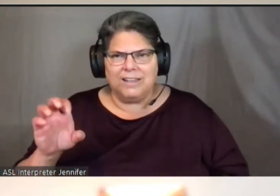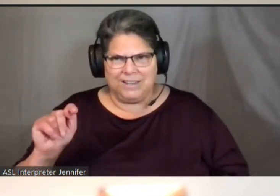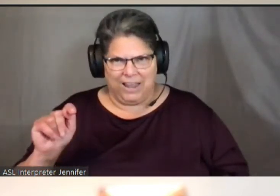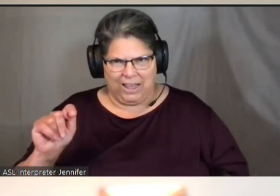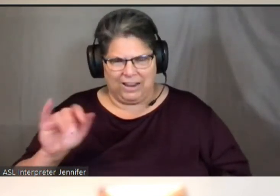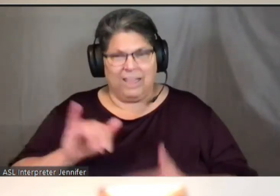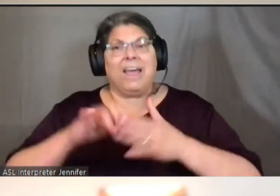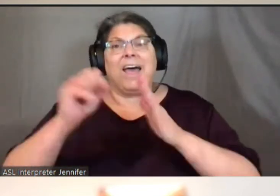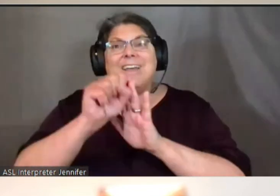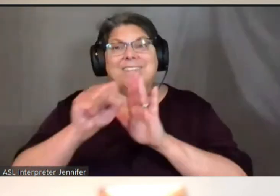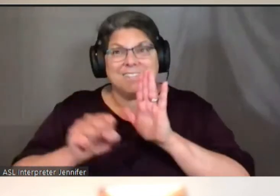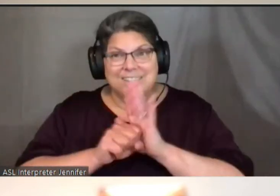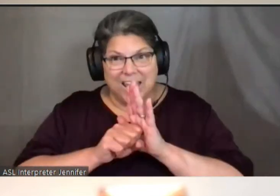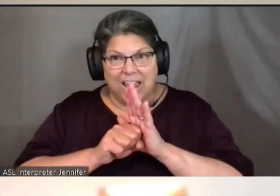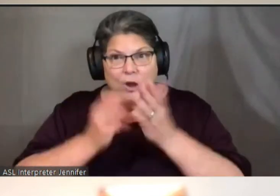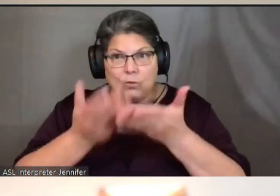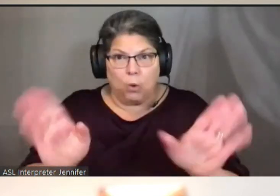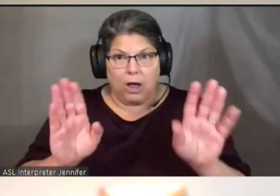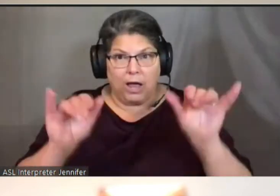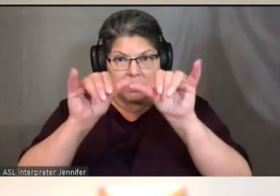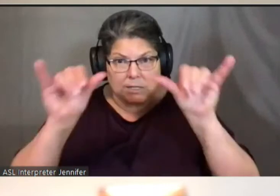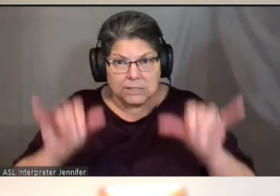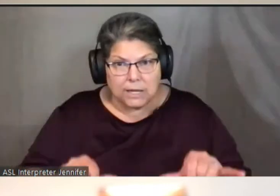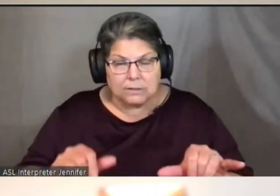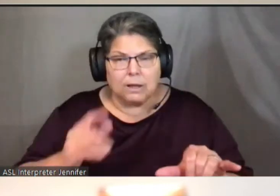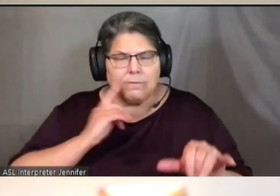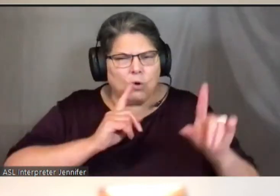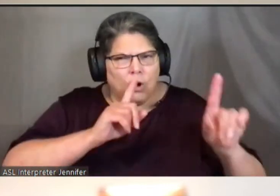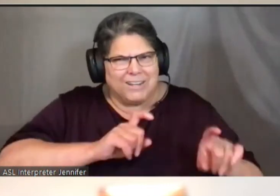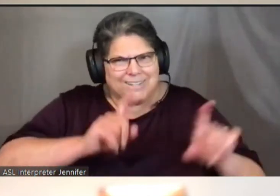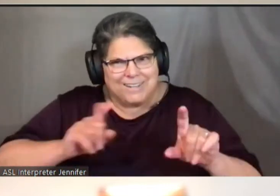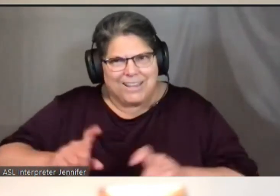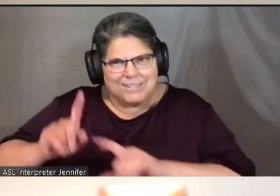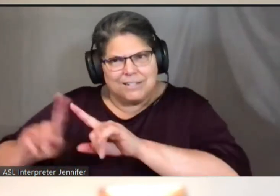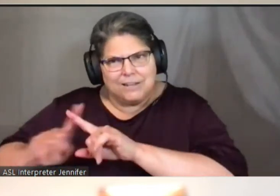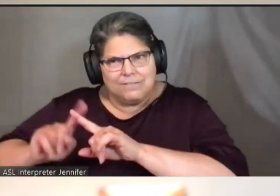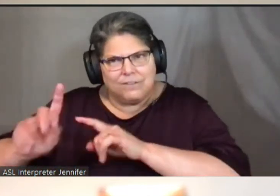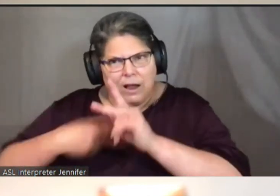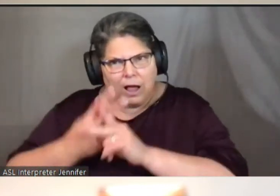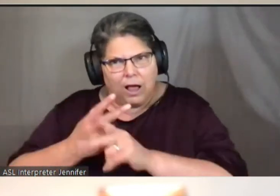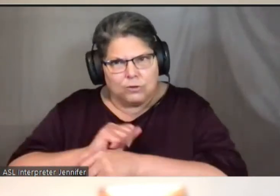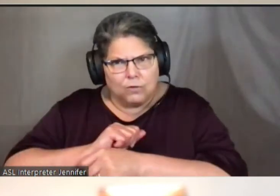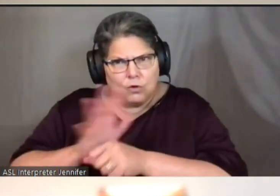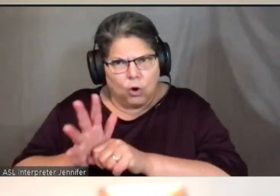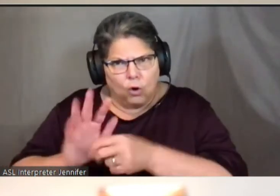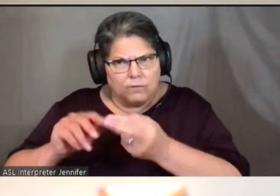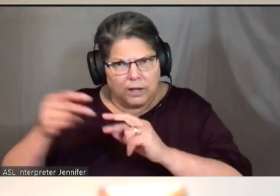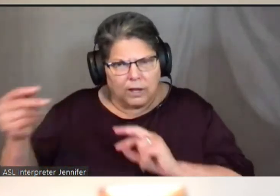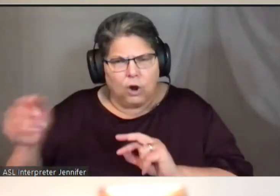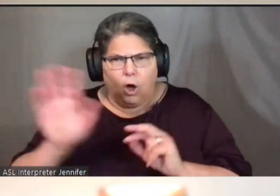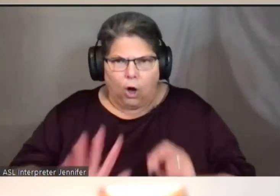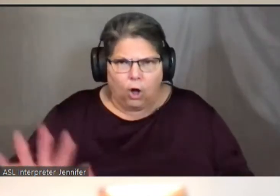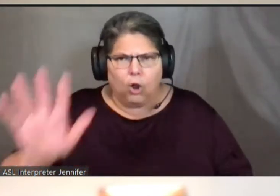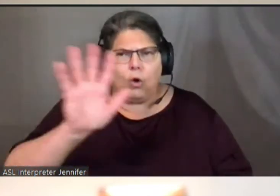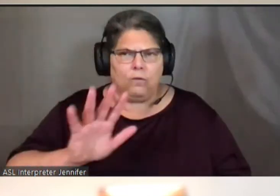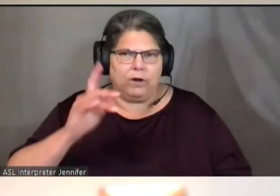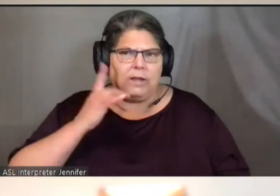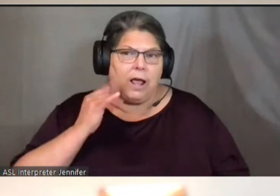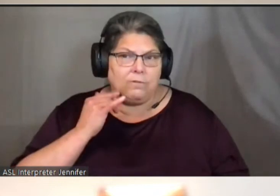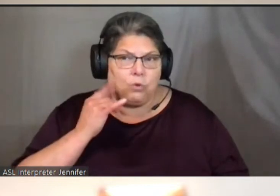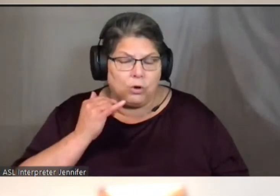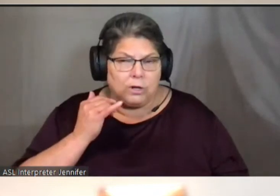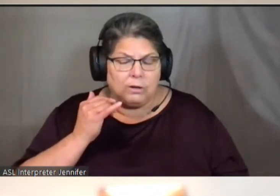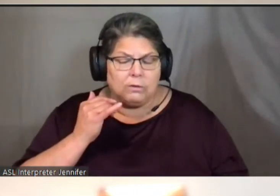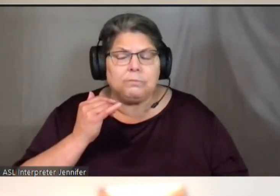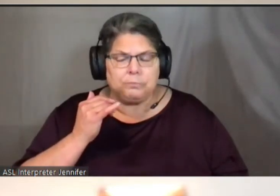to increase testing of variants throughout the state. And that is